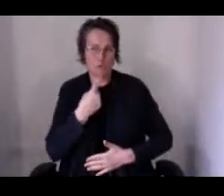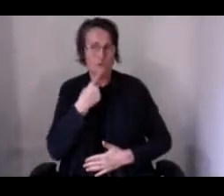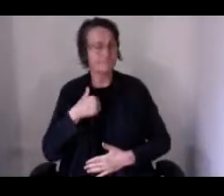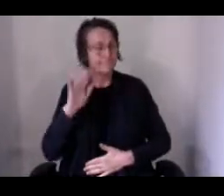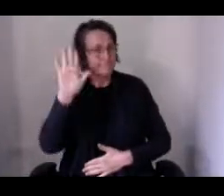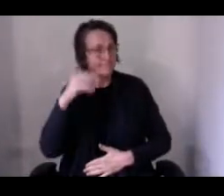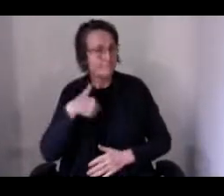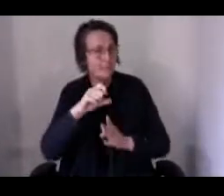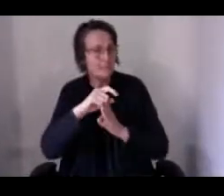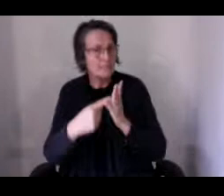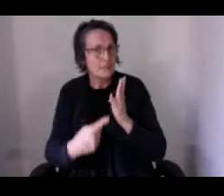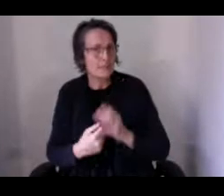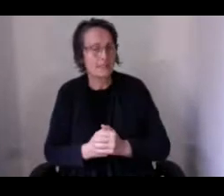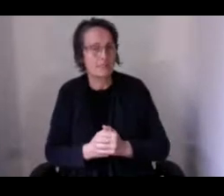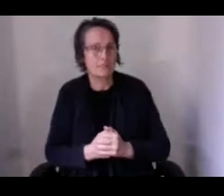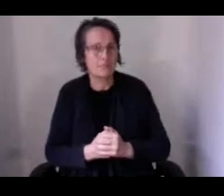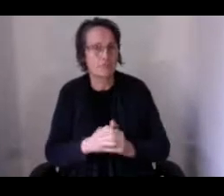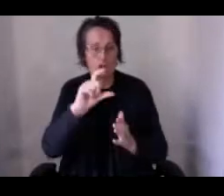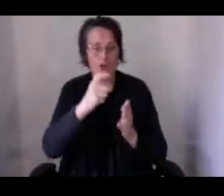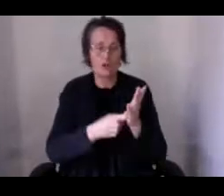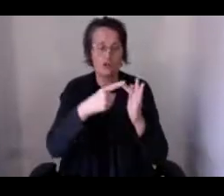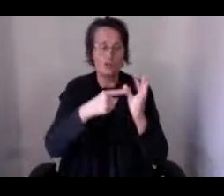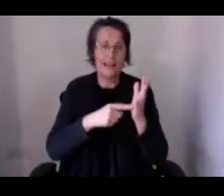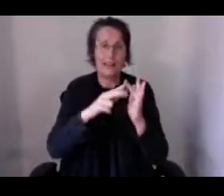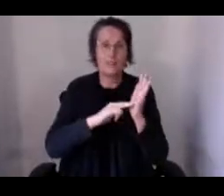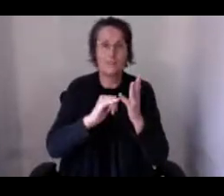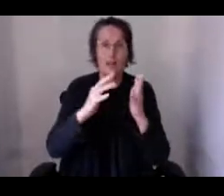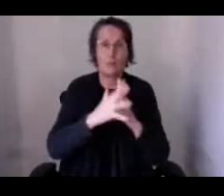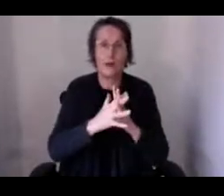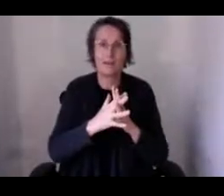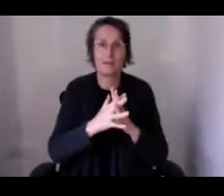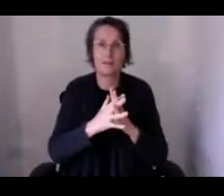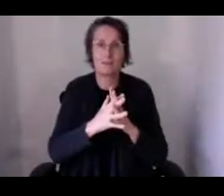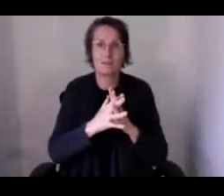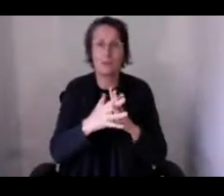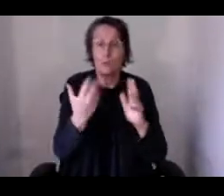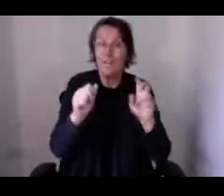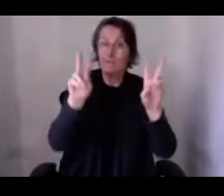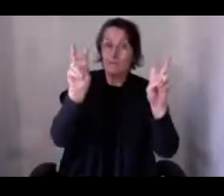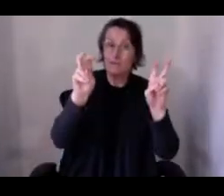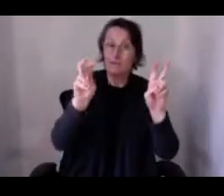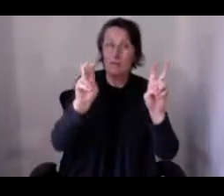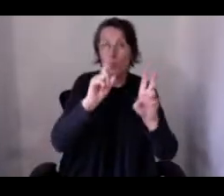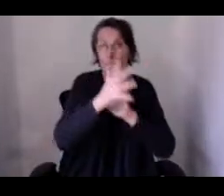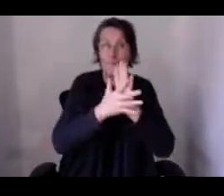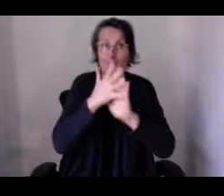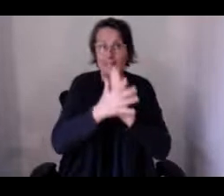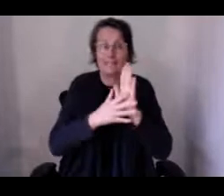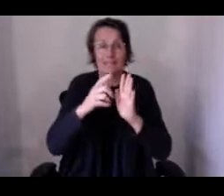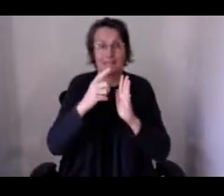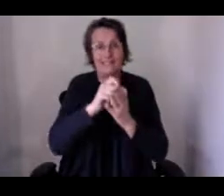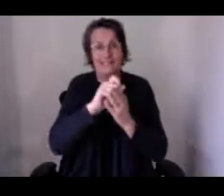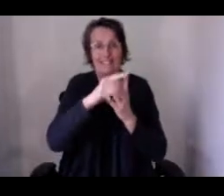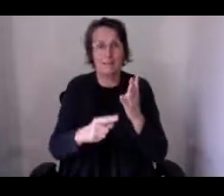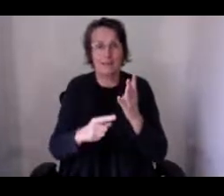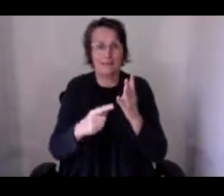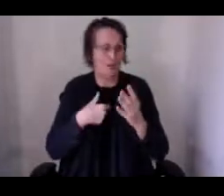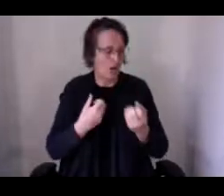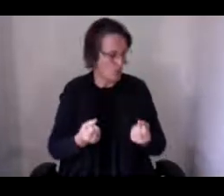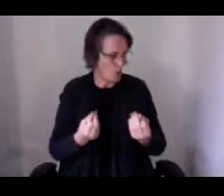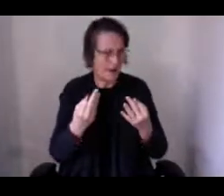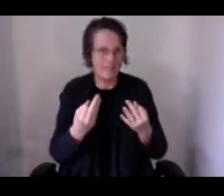It's not something that Create New South Wales has a kind of, there is a definition that you can access. I'm sorry, I don't have it to hand at the